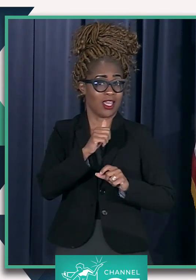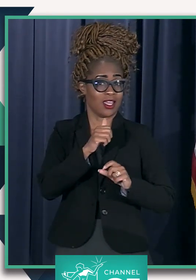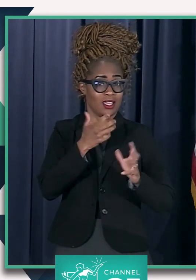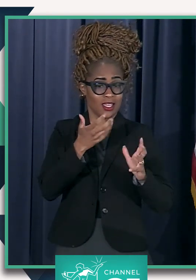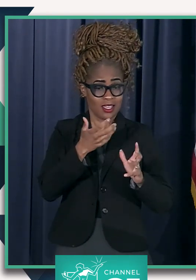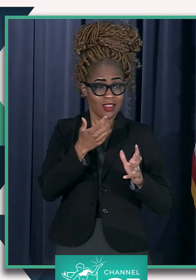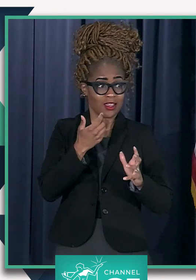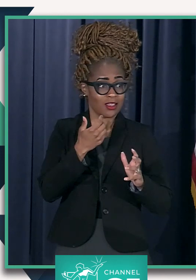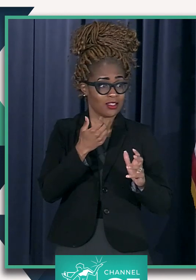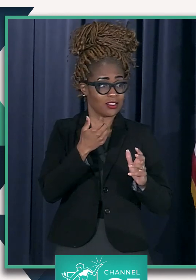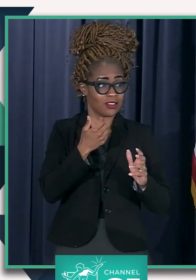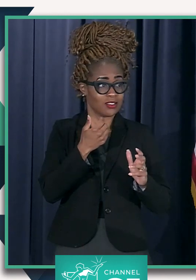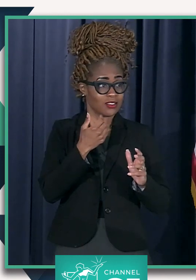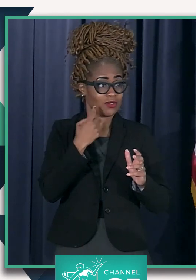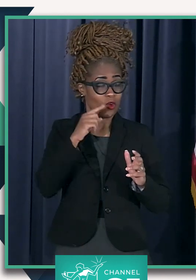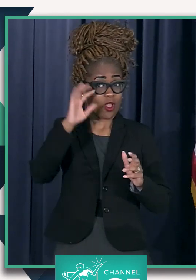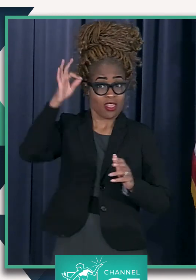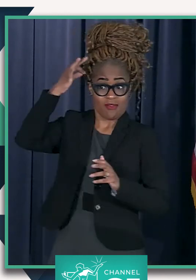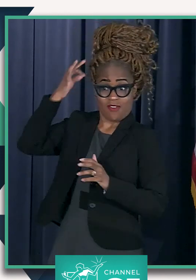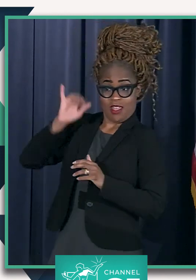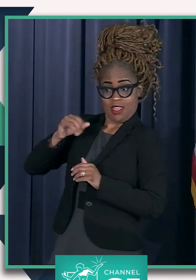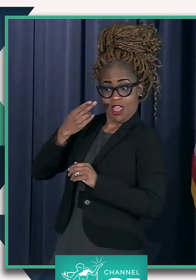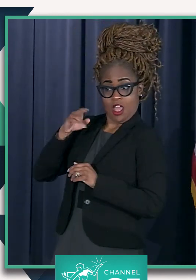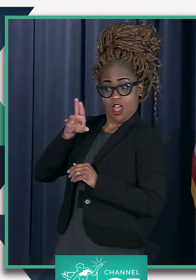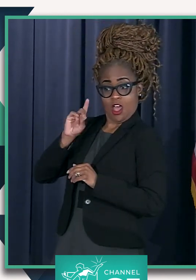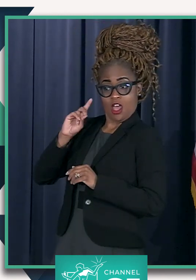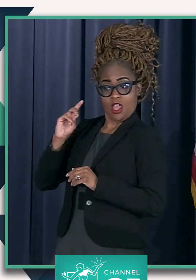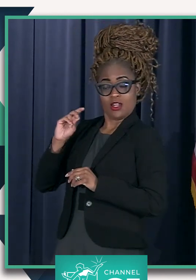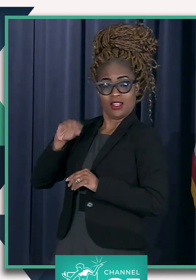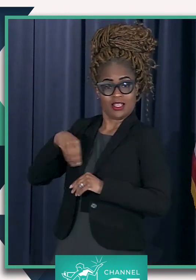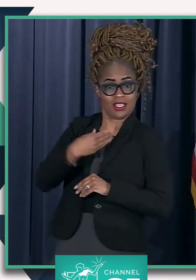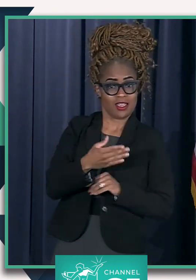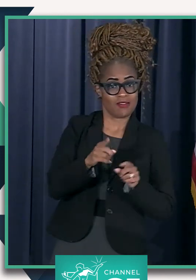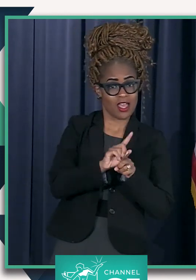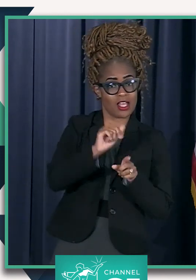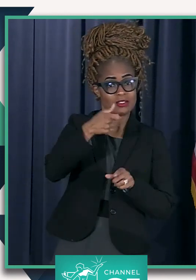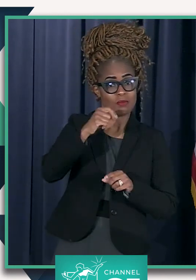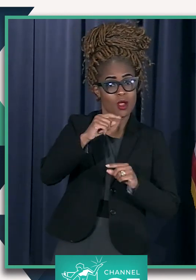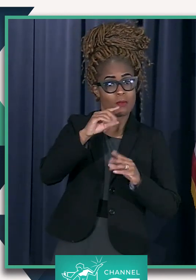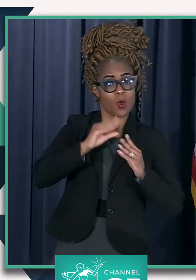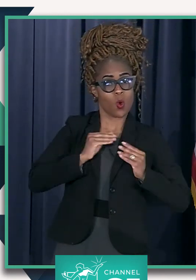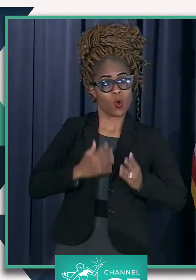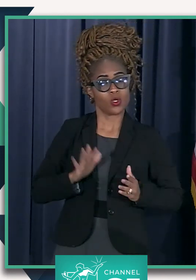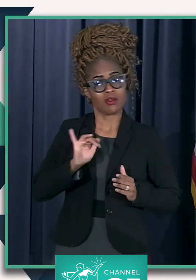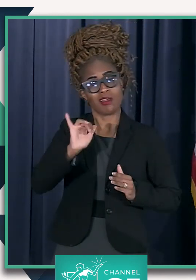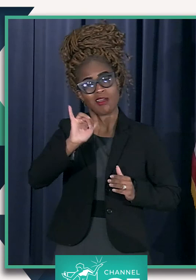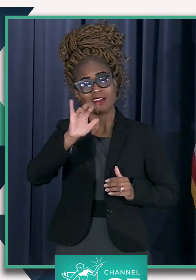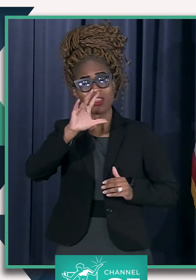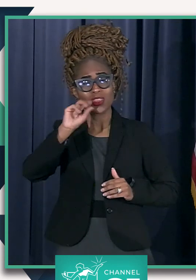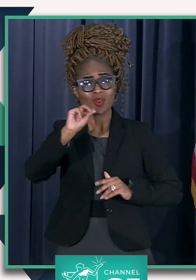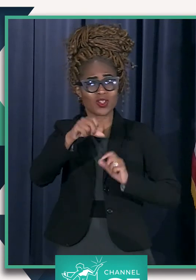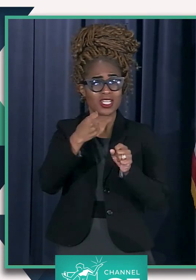The Fed's HUD gives you basically, as an apartment owner, like a 30-year